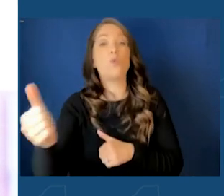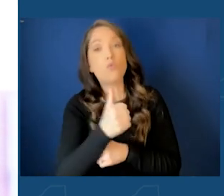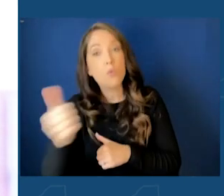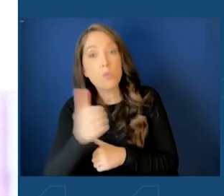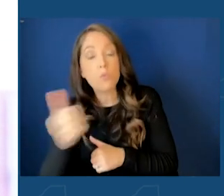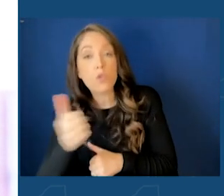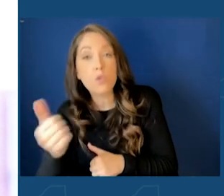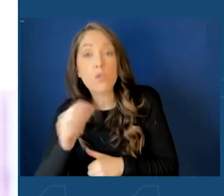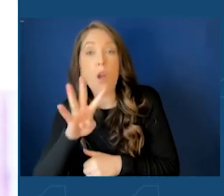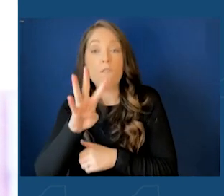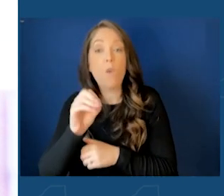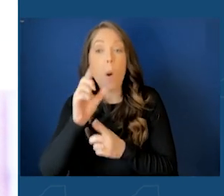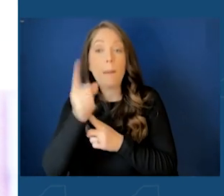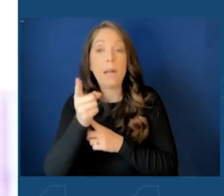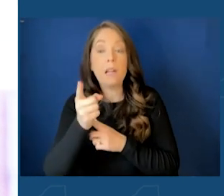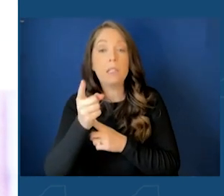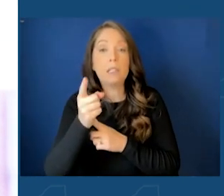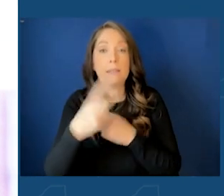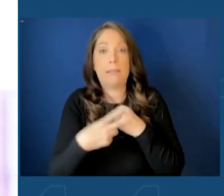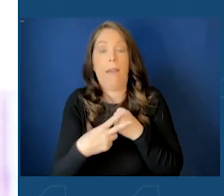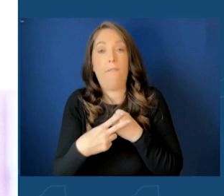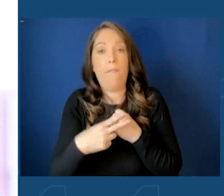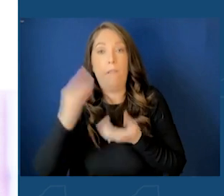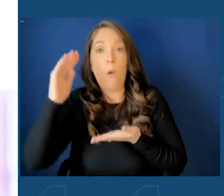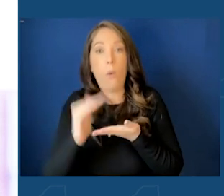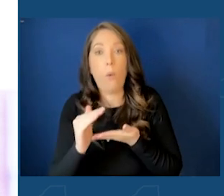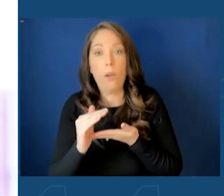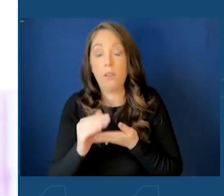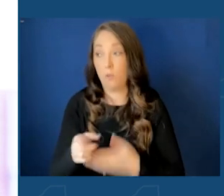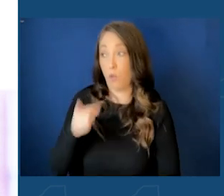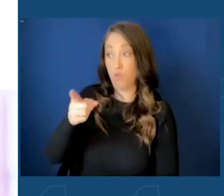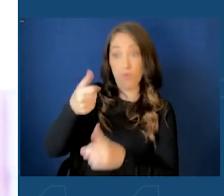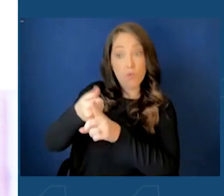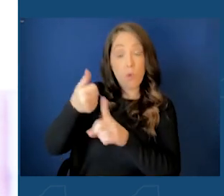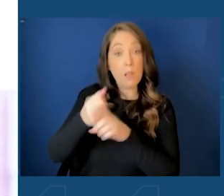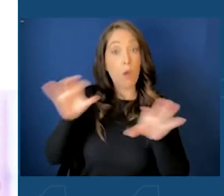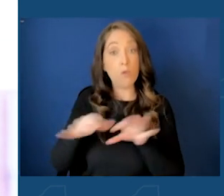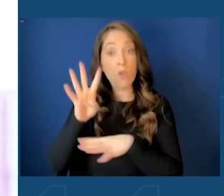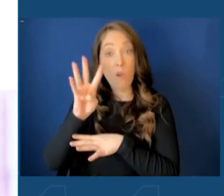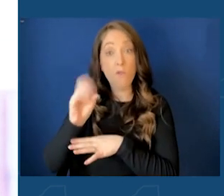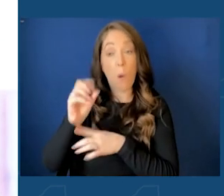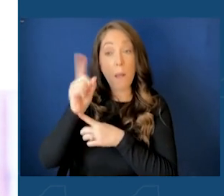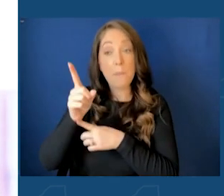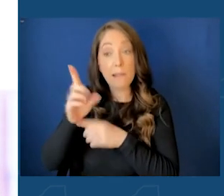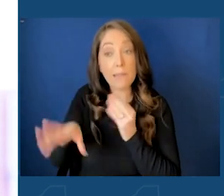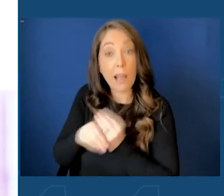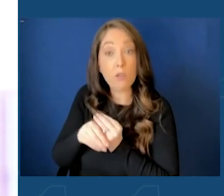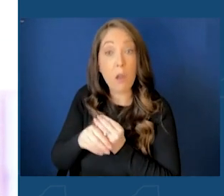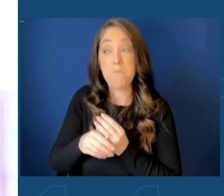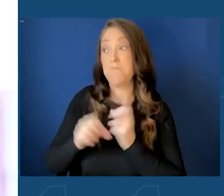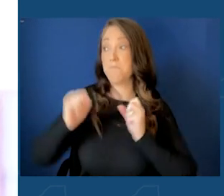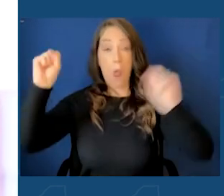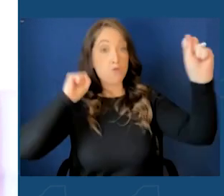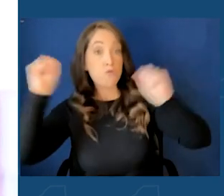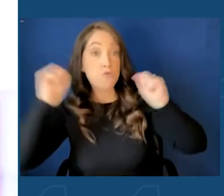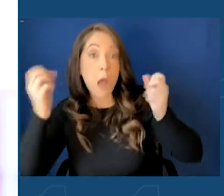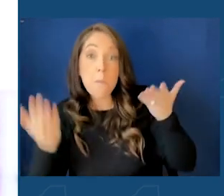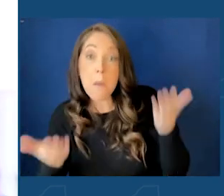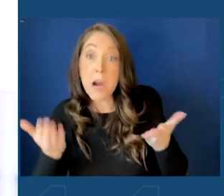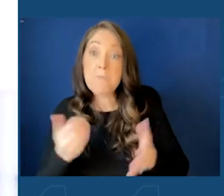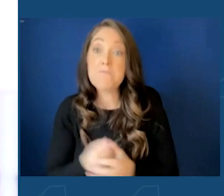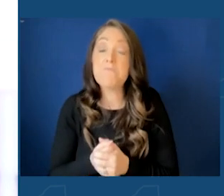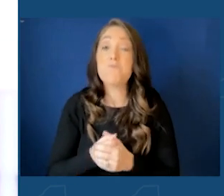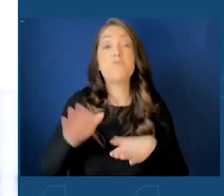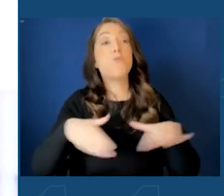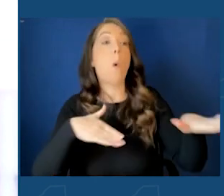40 minutes a day. Now, what would you do with an extra 40 minutes a day? Probably exercise, take some walks, listen